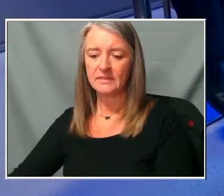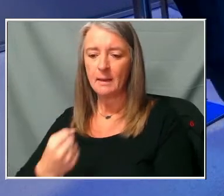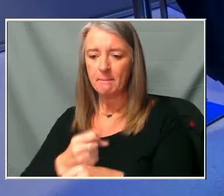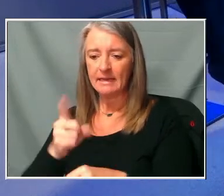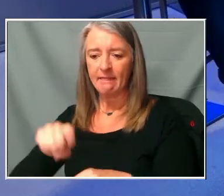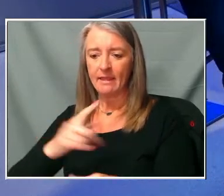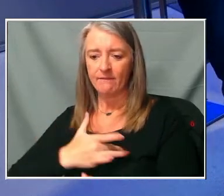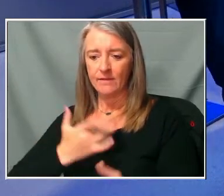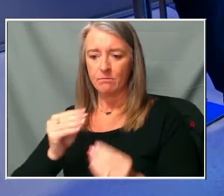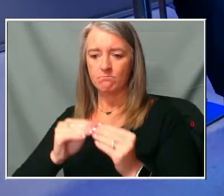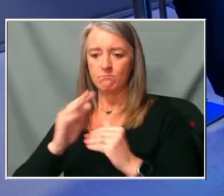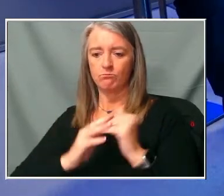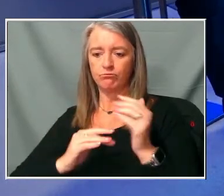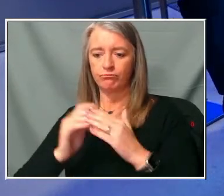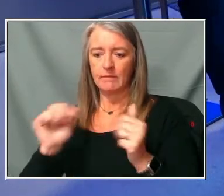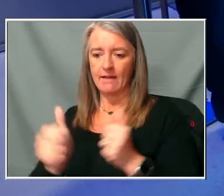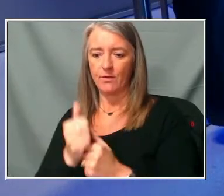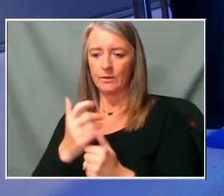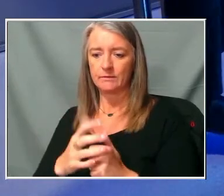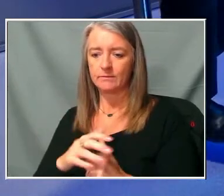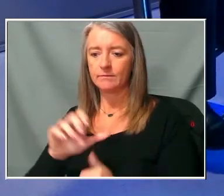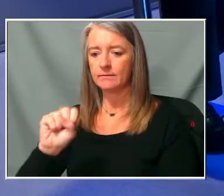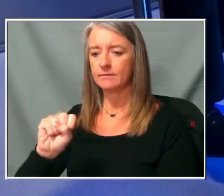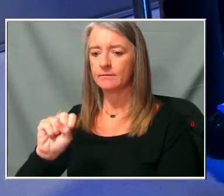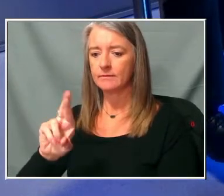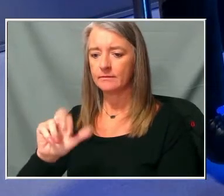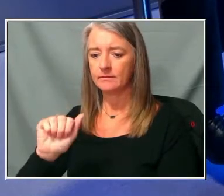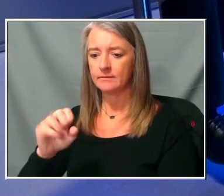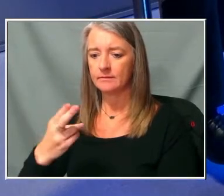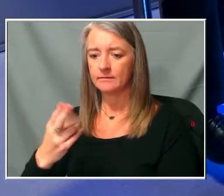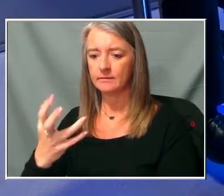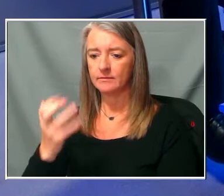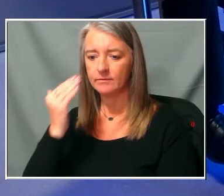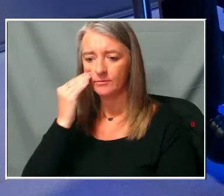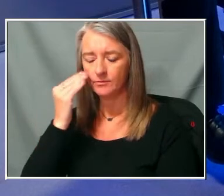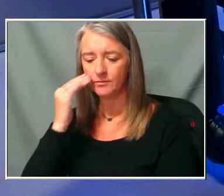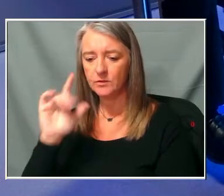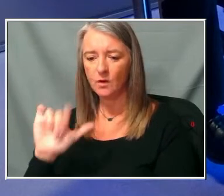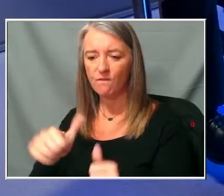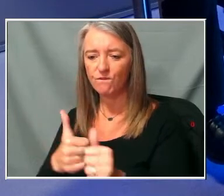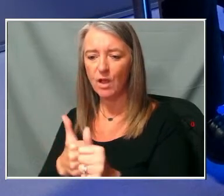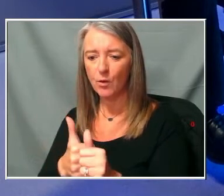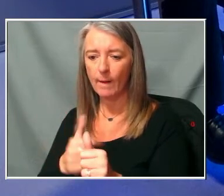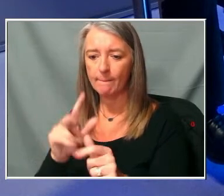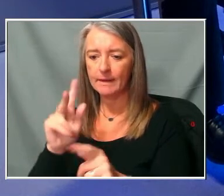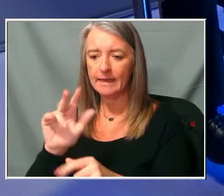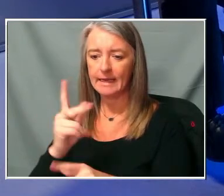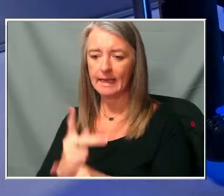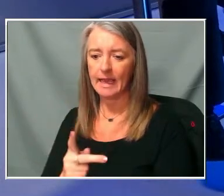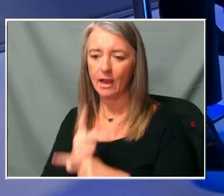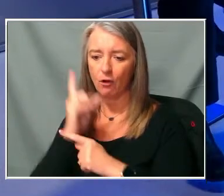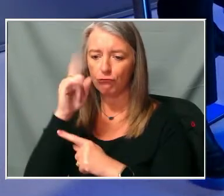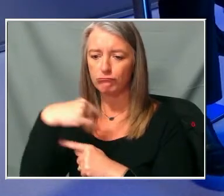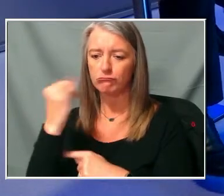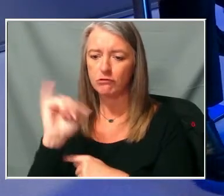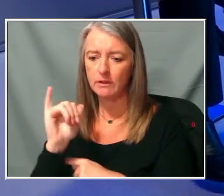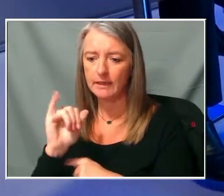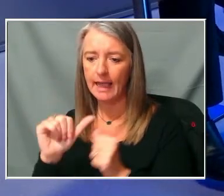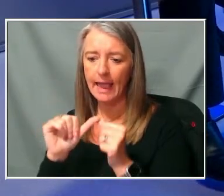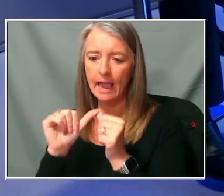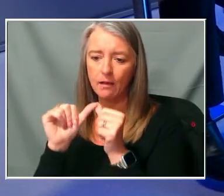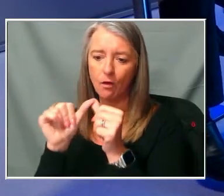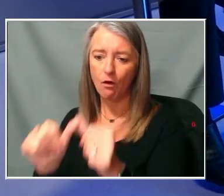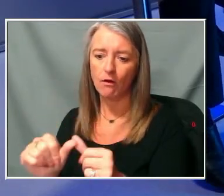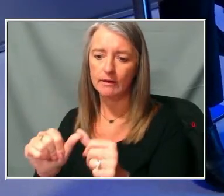so. Everyone's in step. Sarah wants to know, what does follow-up care look like, and how long can you be